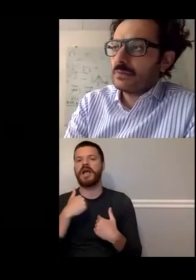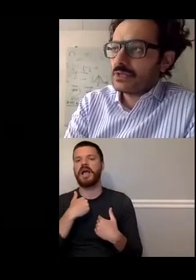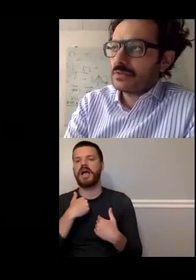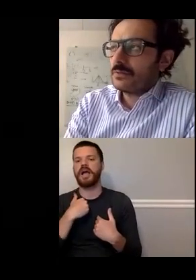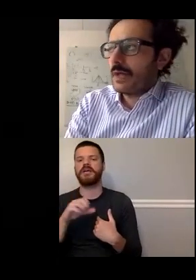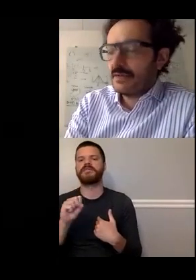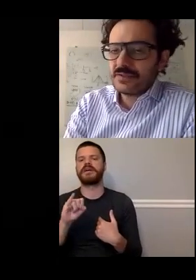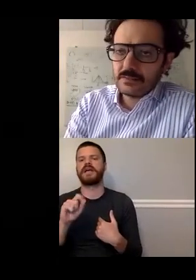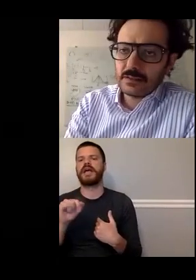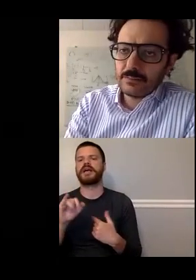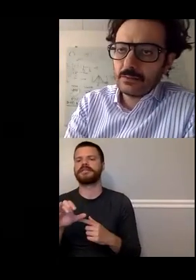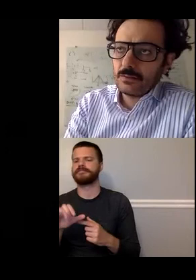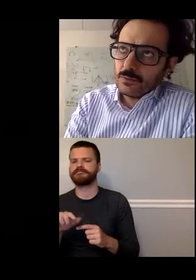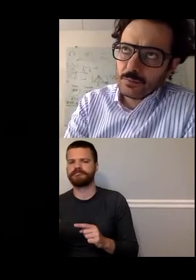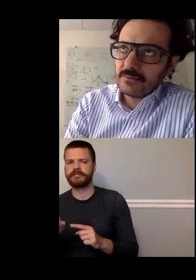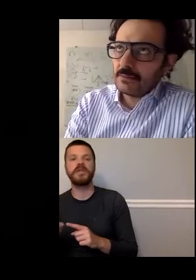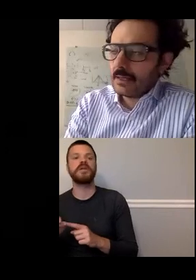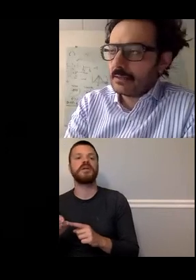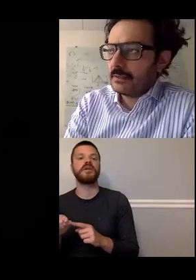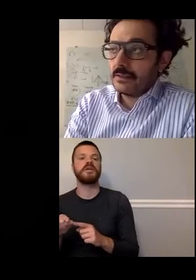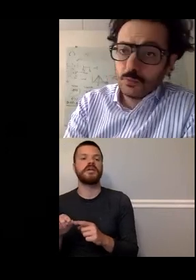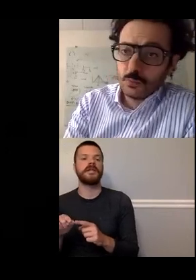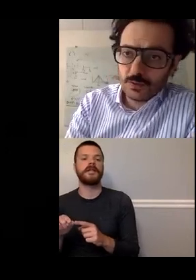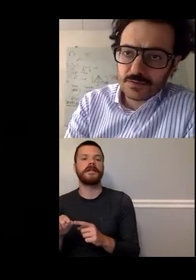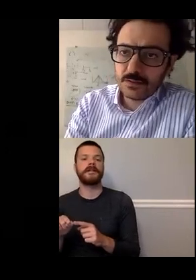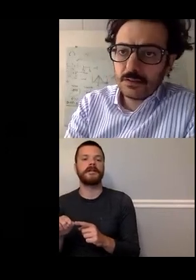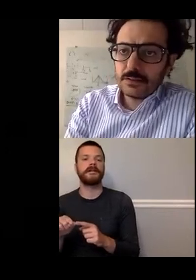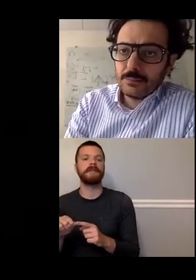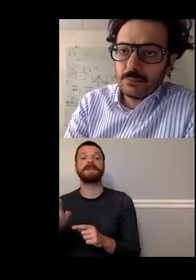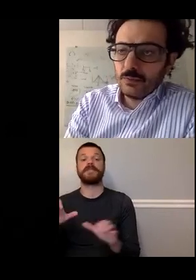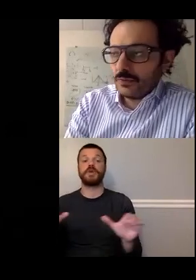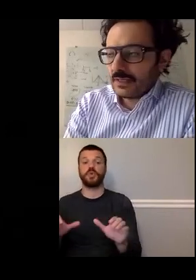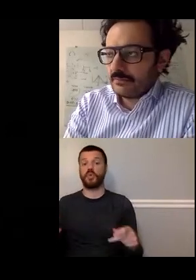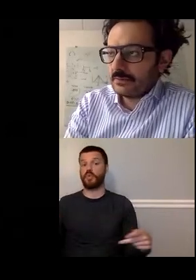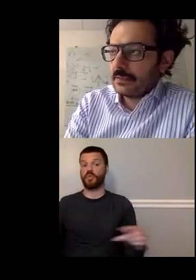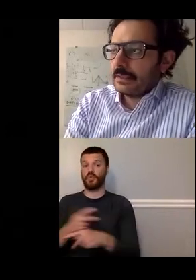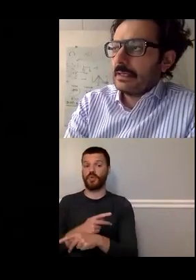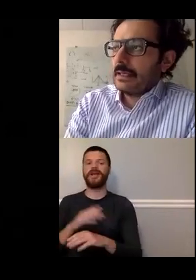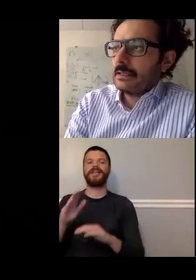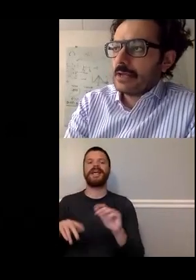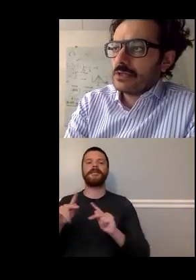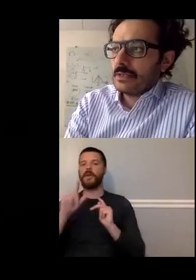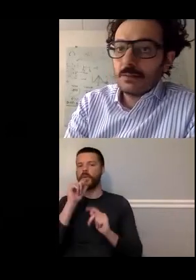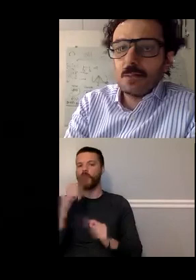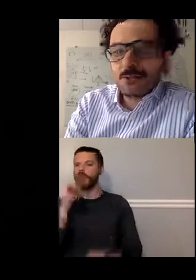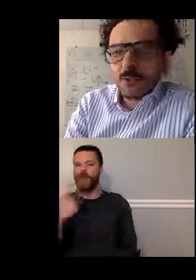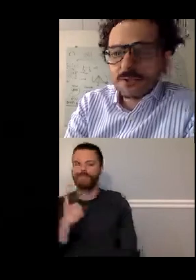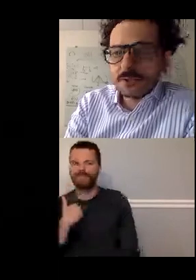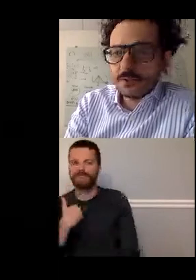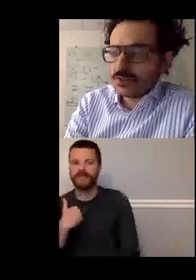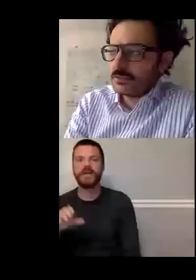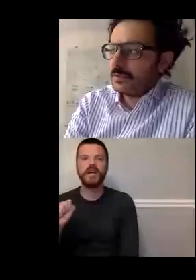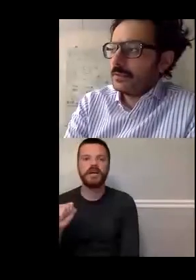because patients who have sciatica pain or neuropathic back pain, they do worse than people who don't have it. And actually, it's a more